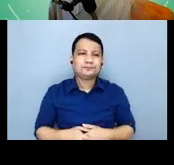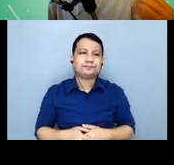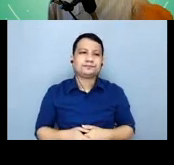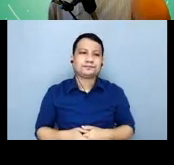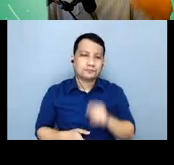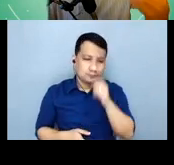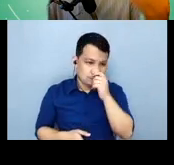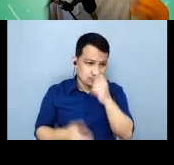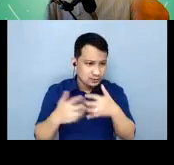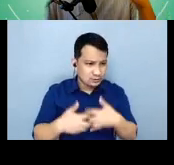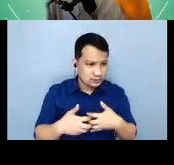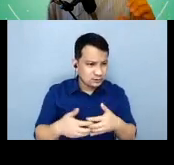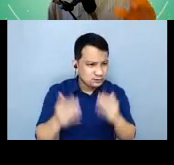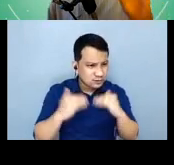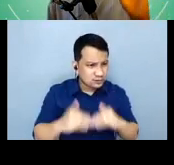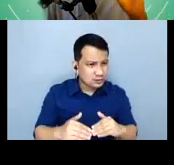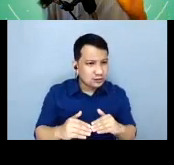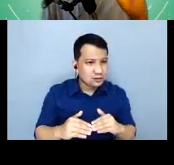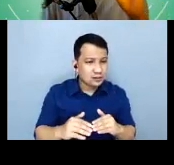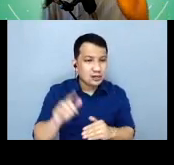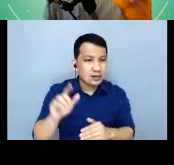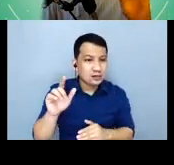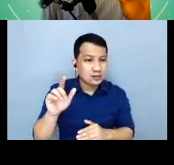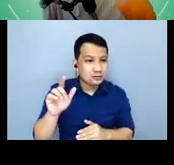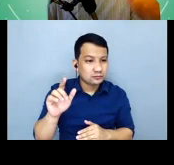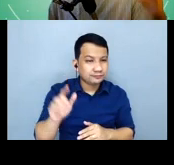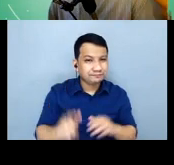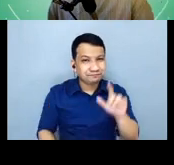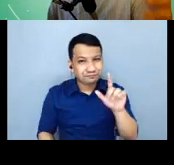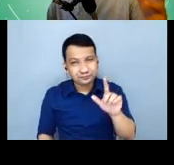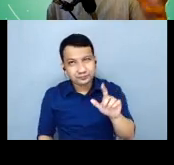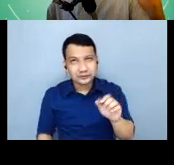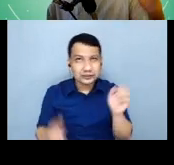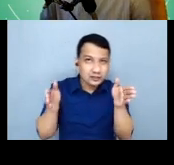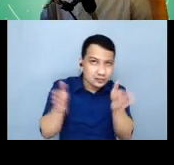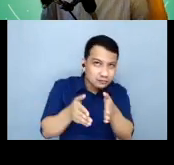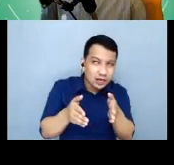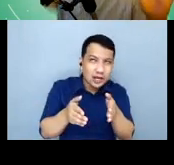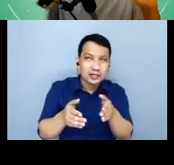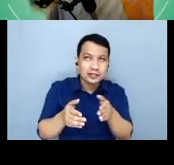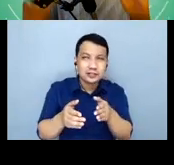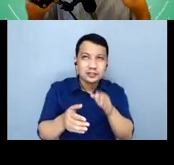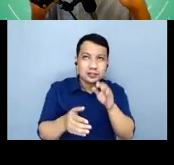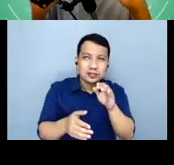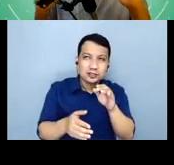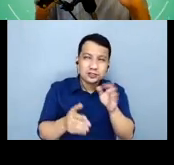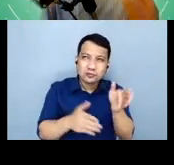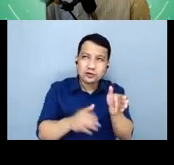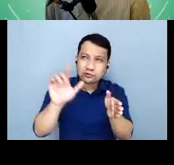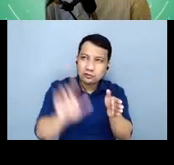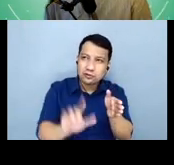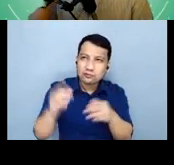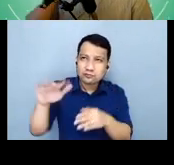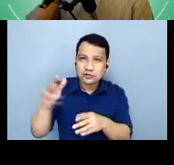fabrication machines are actually meant for low to medium, actually small to low to medium